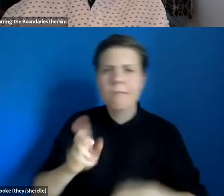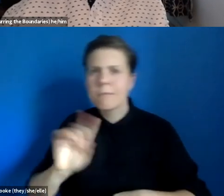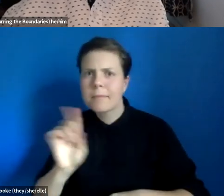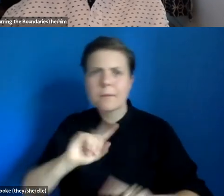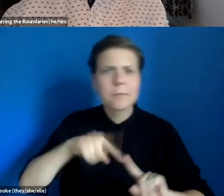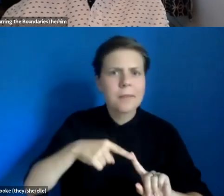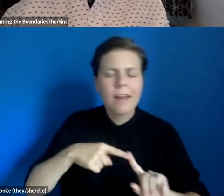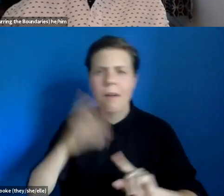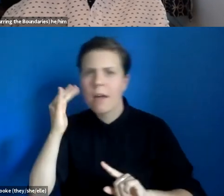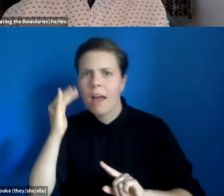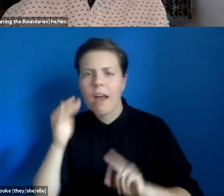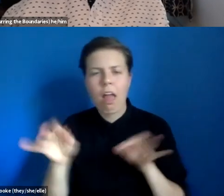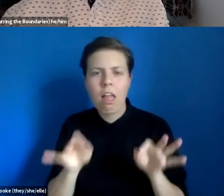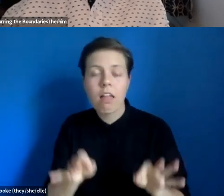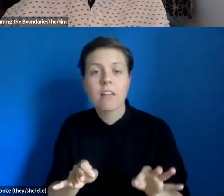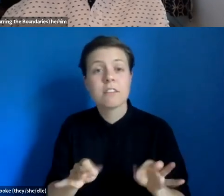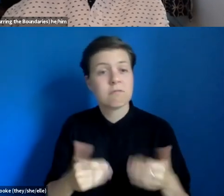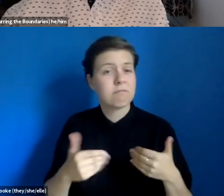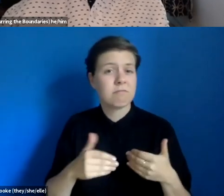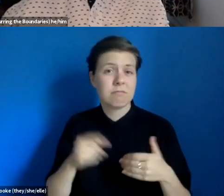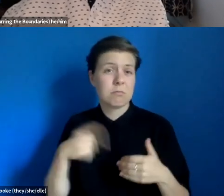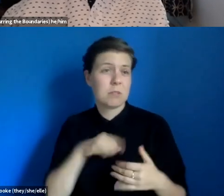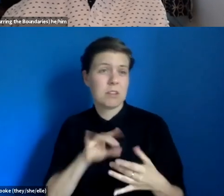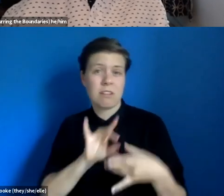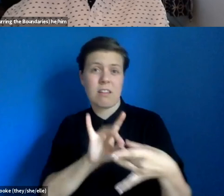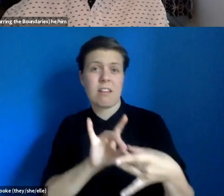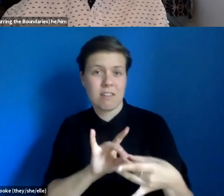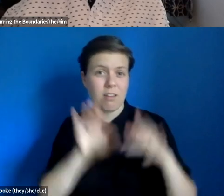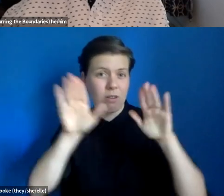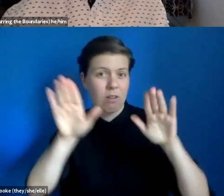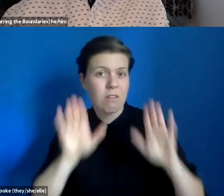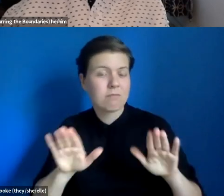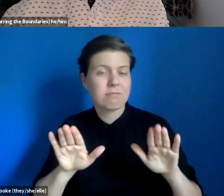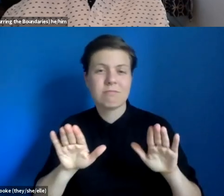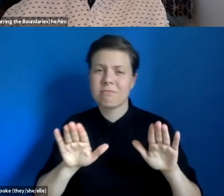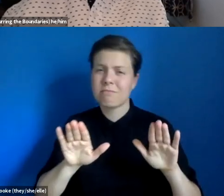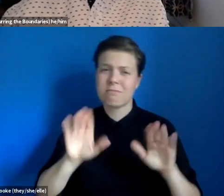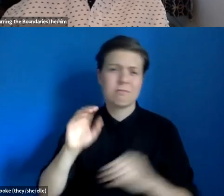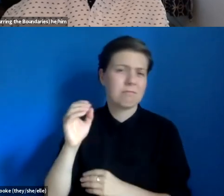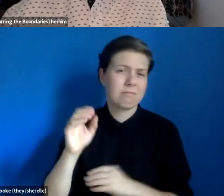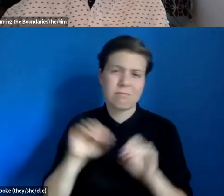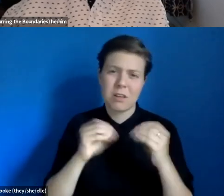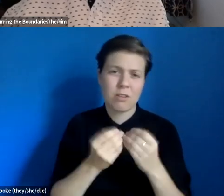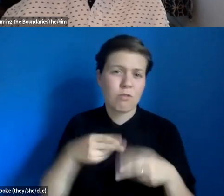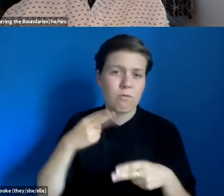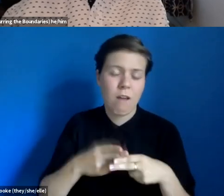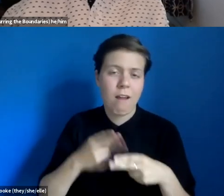We use an amazing organization we worked with called Deaf Spectrum, and they do amazing work.